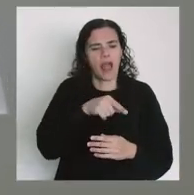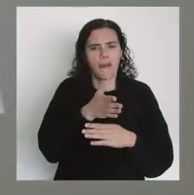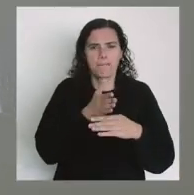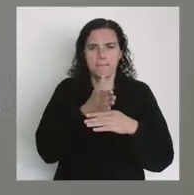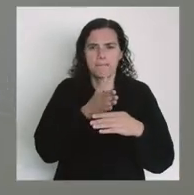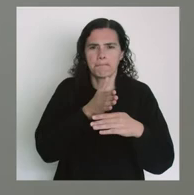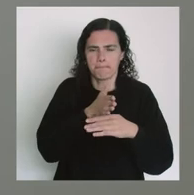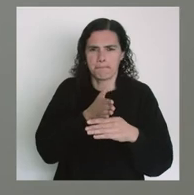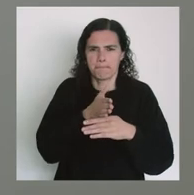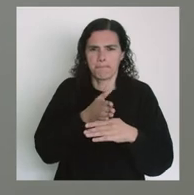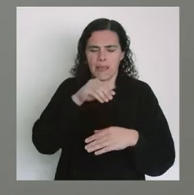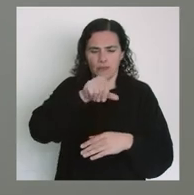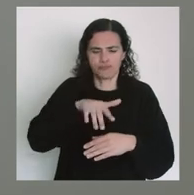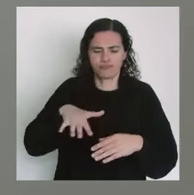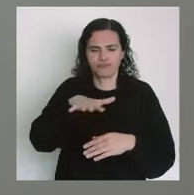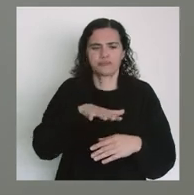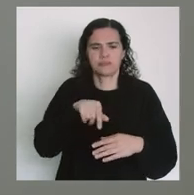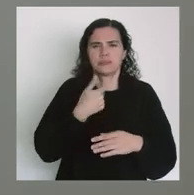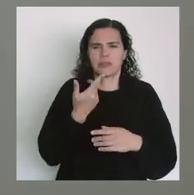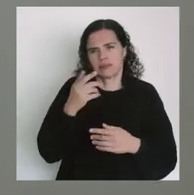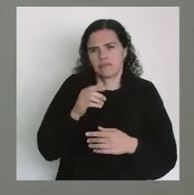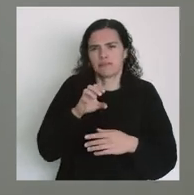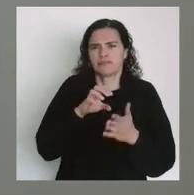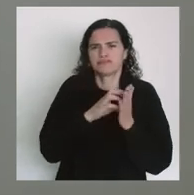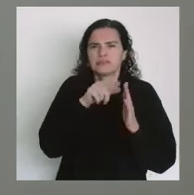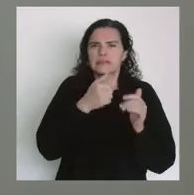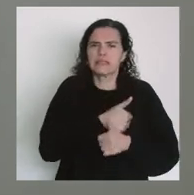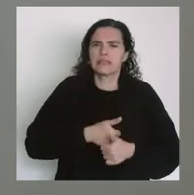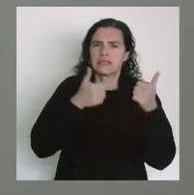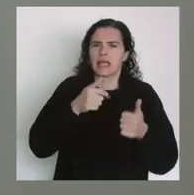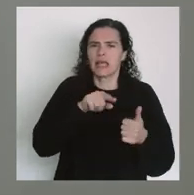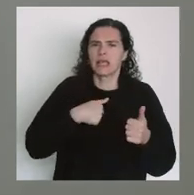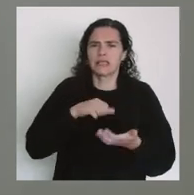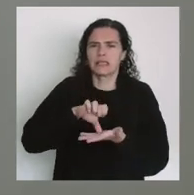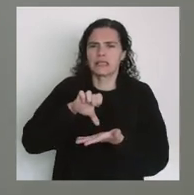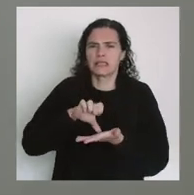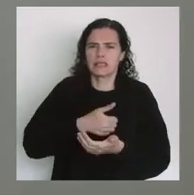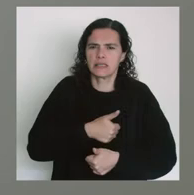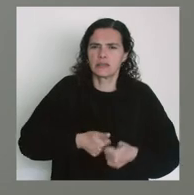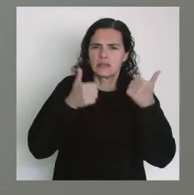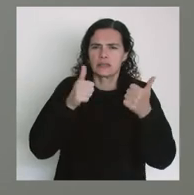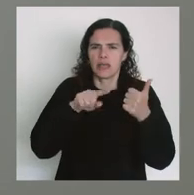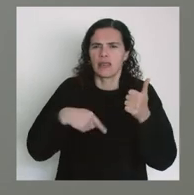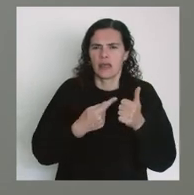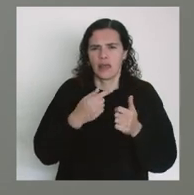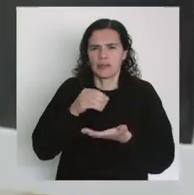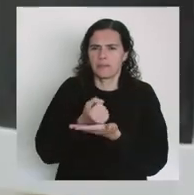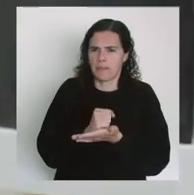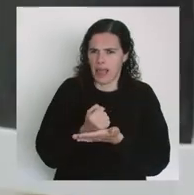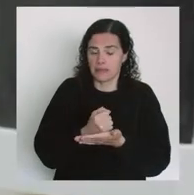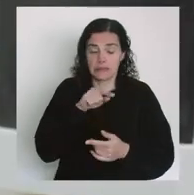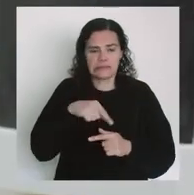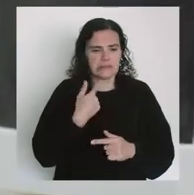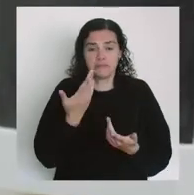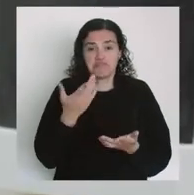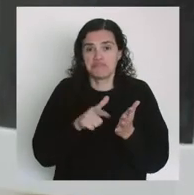a location, a symbolic location in a city, you know, at the center of a town, on a plaza. But it's always